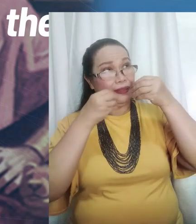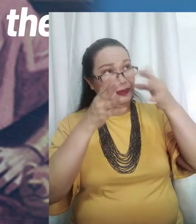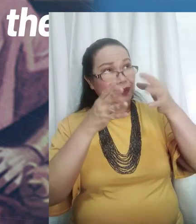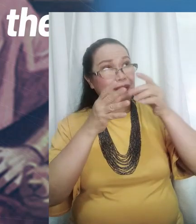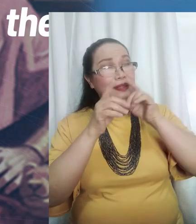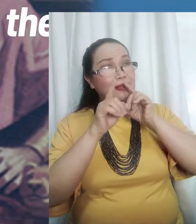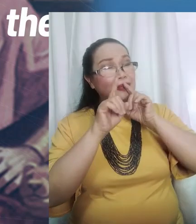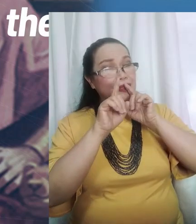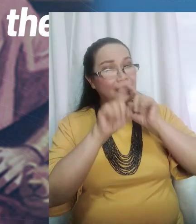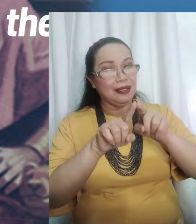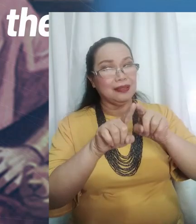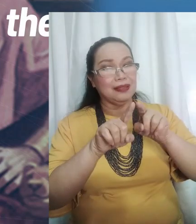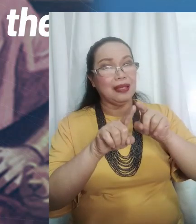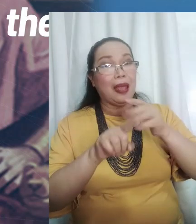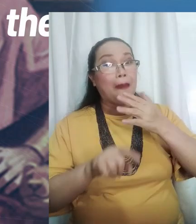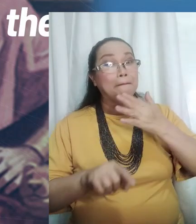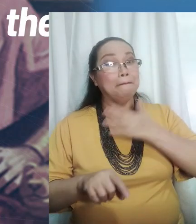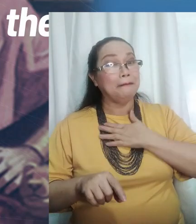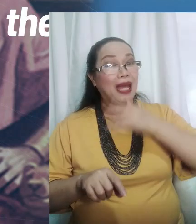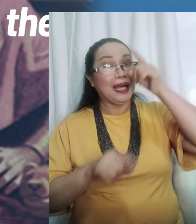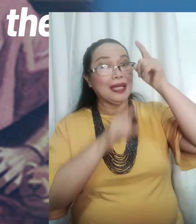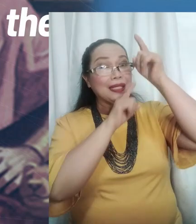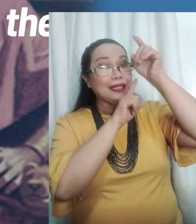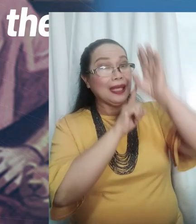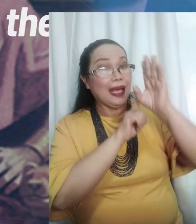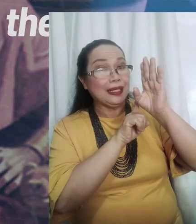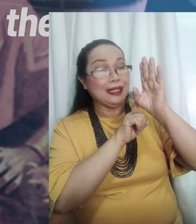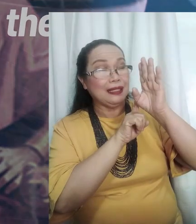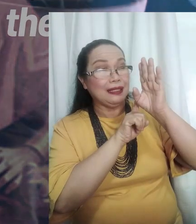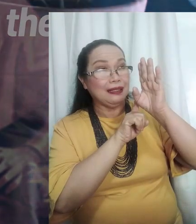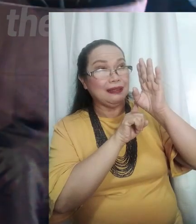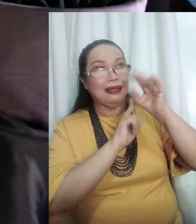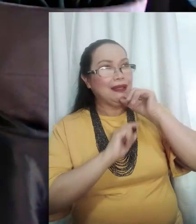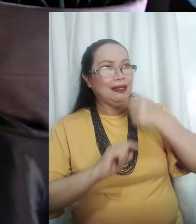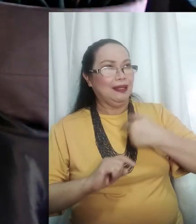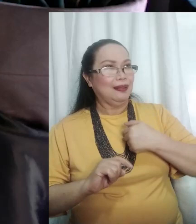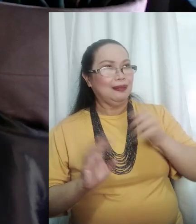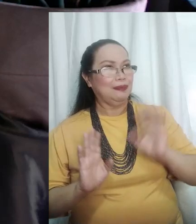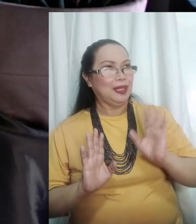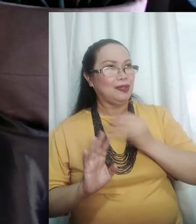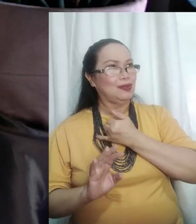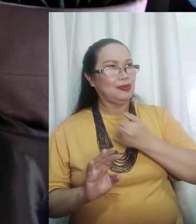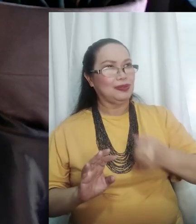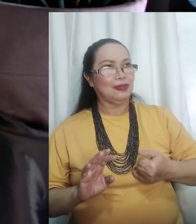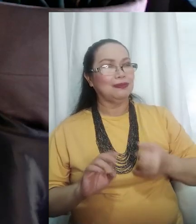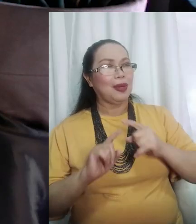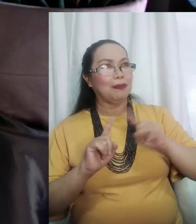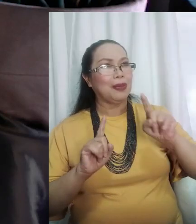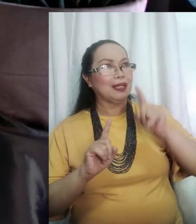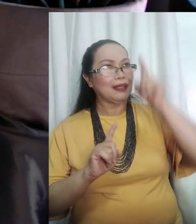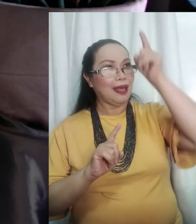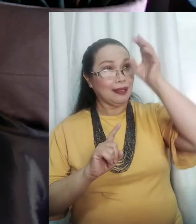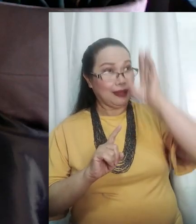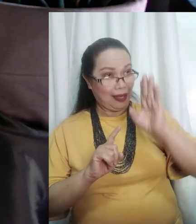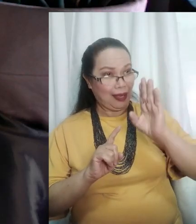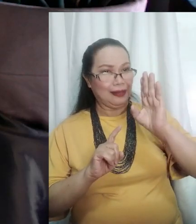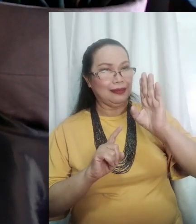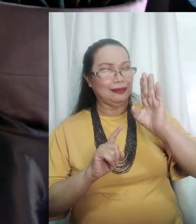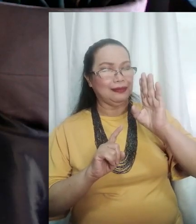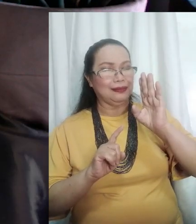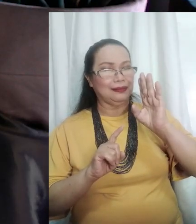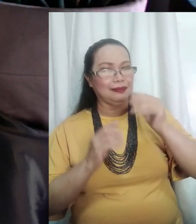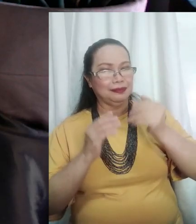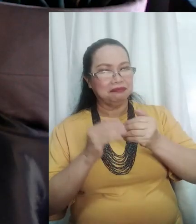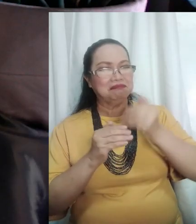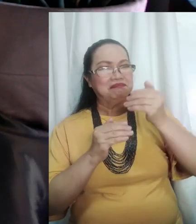the answer he desires." There you are. What a story. This section will